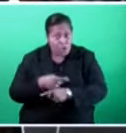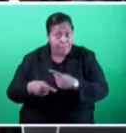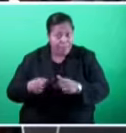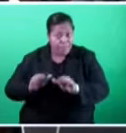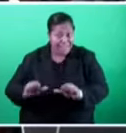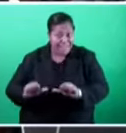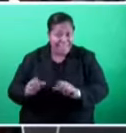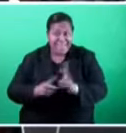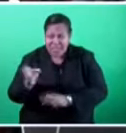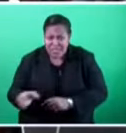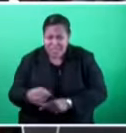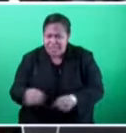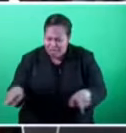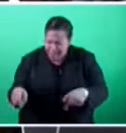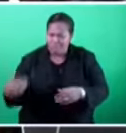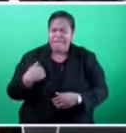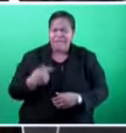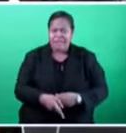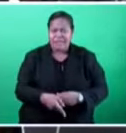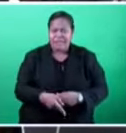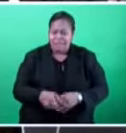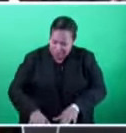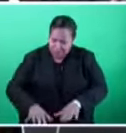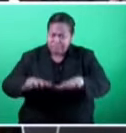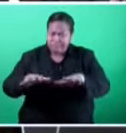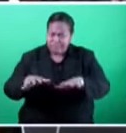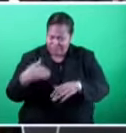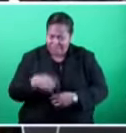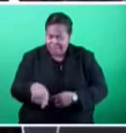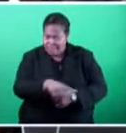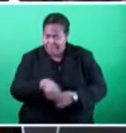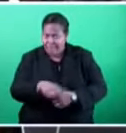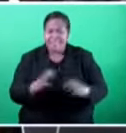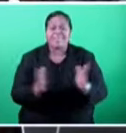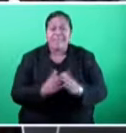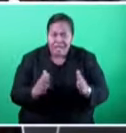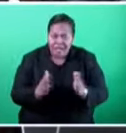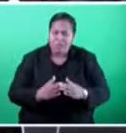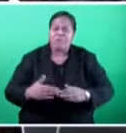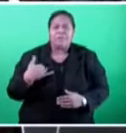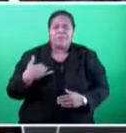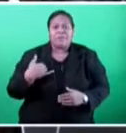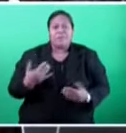villages will be affected. Those villages will be affected. Town will be affected.